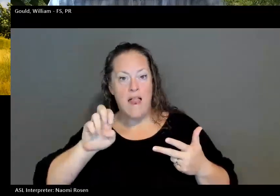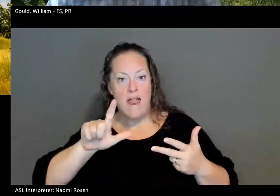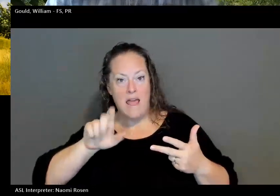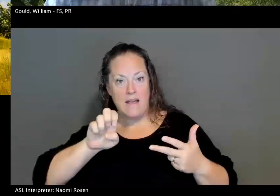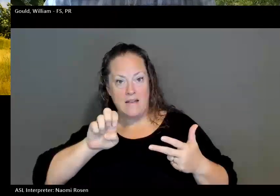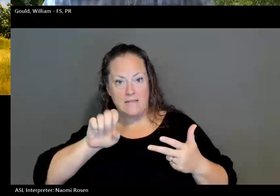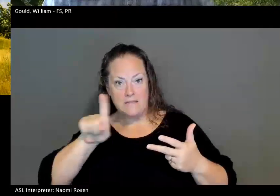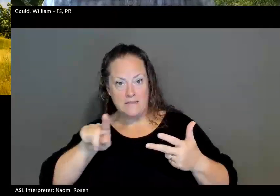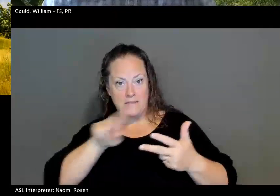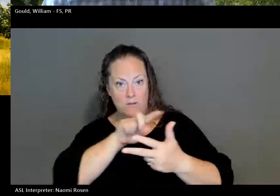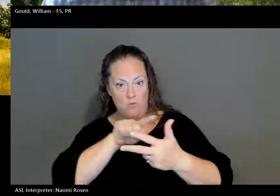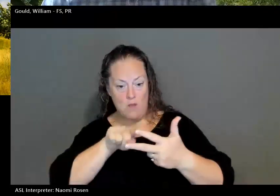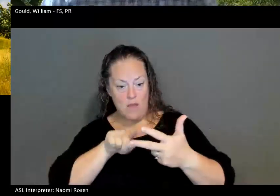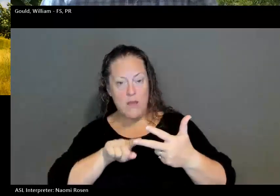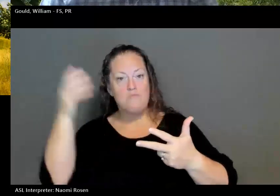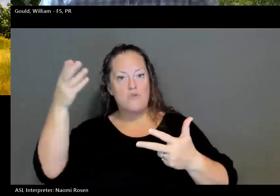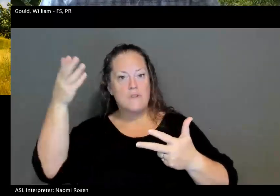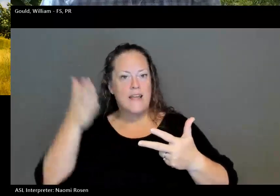today's webinar.